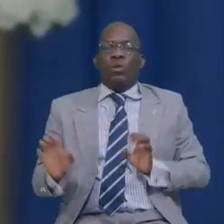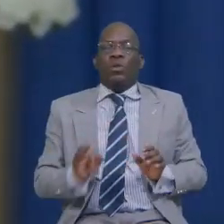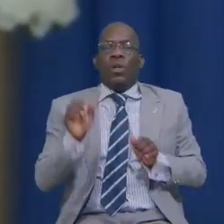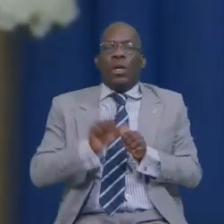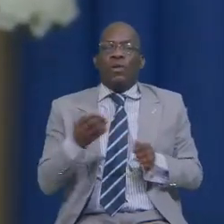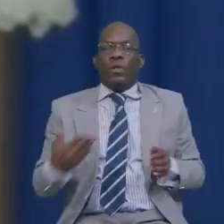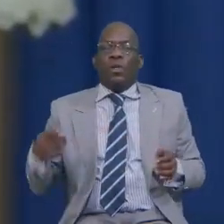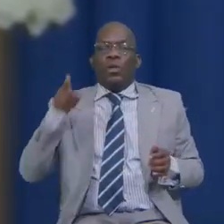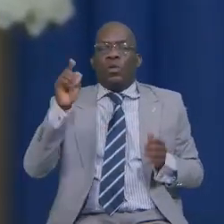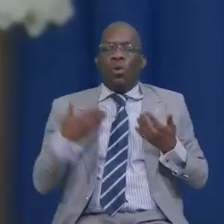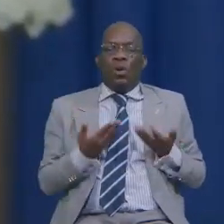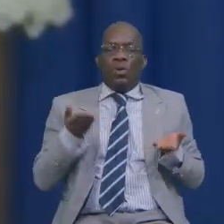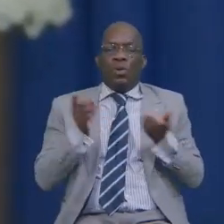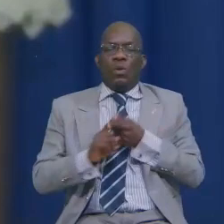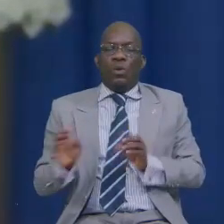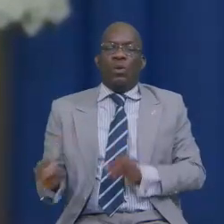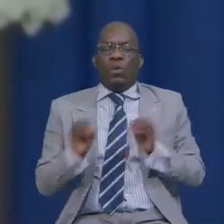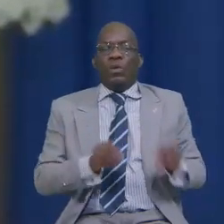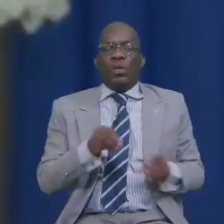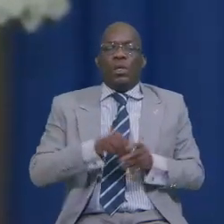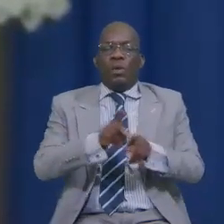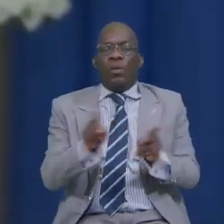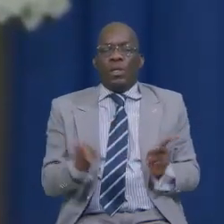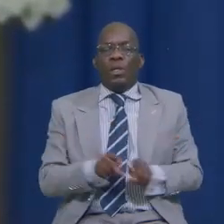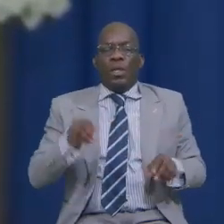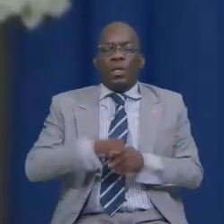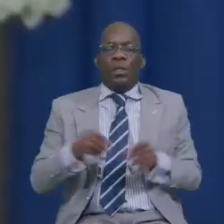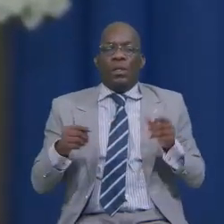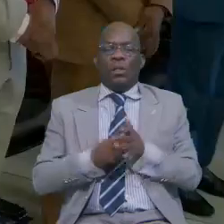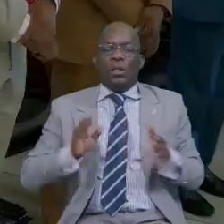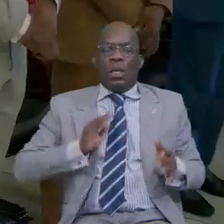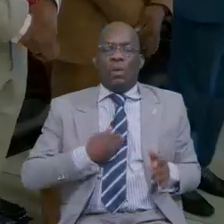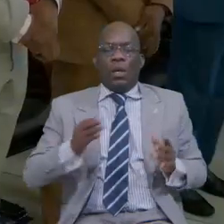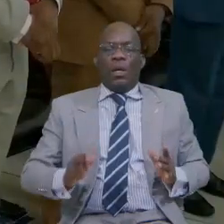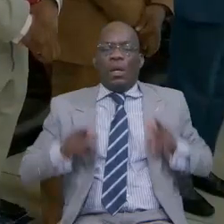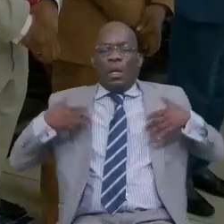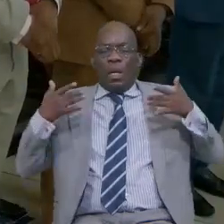this, a single personal life, do it in Jesus' name.